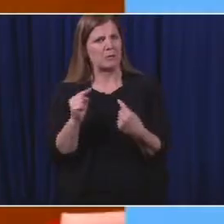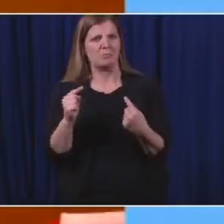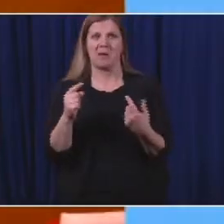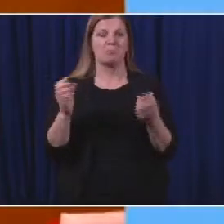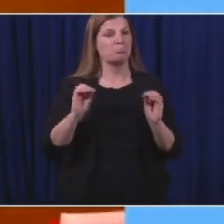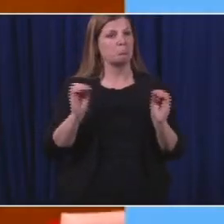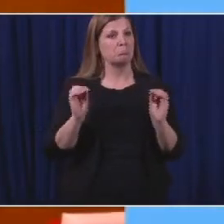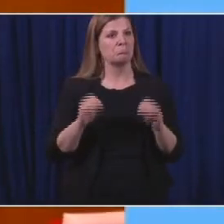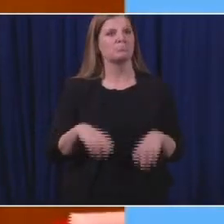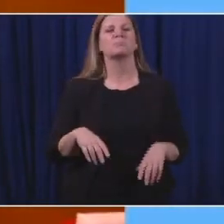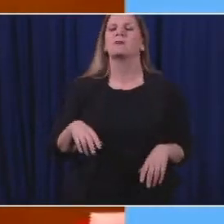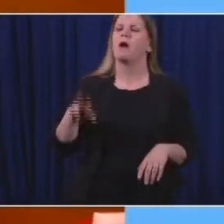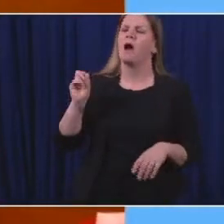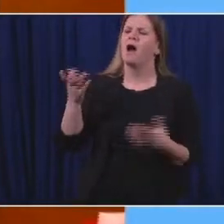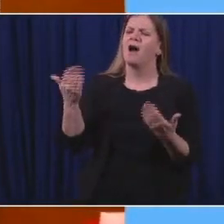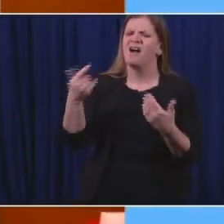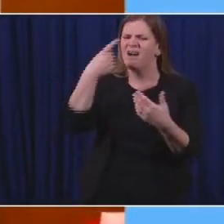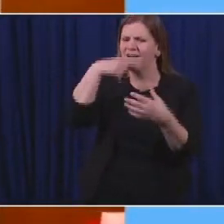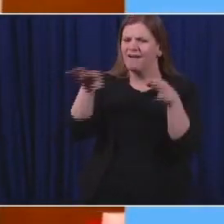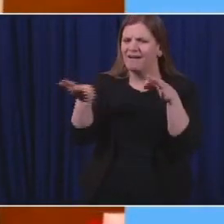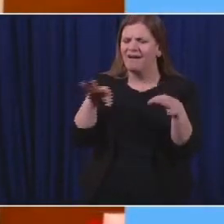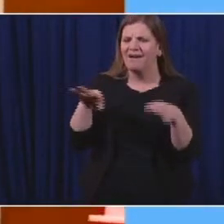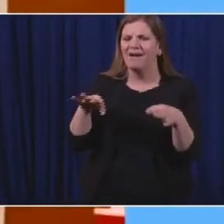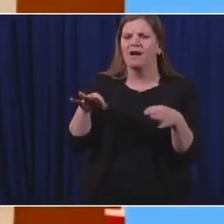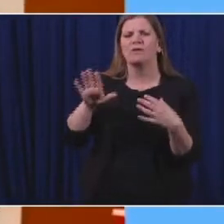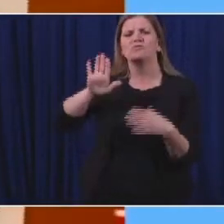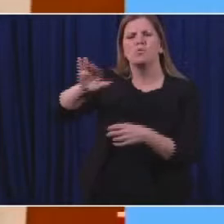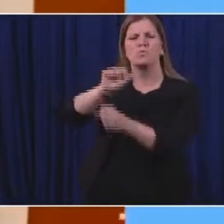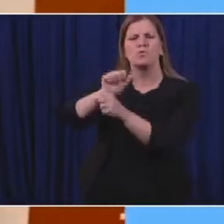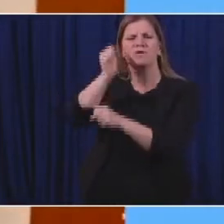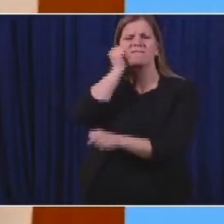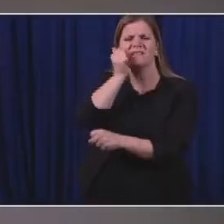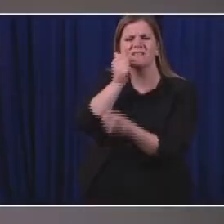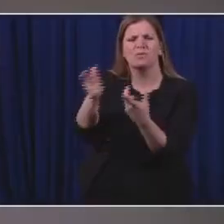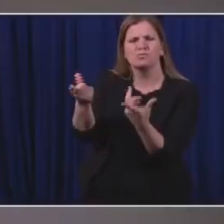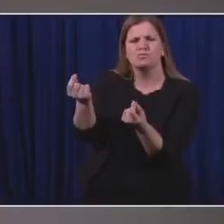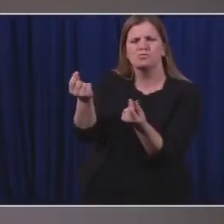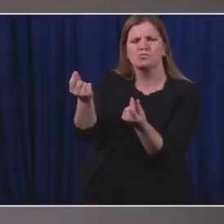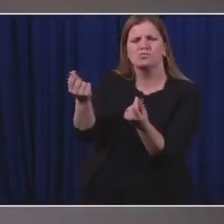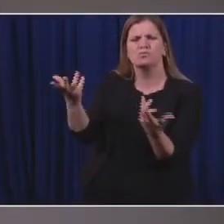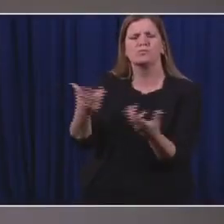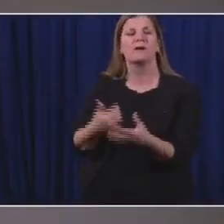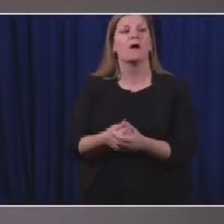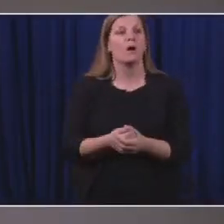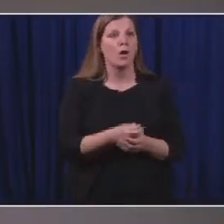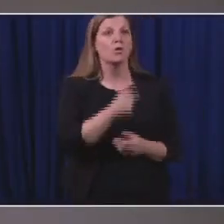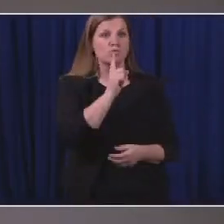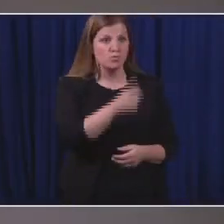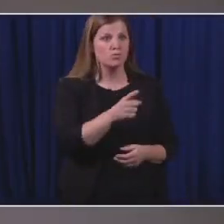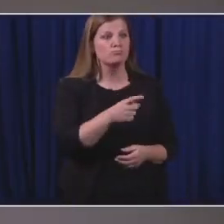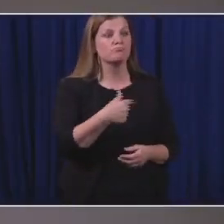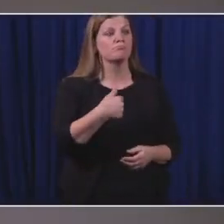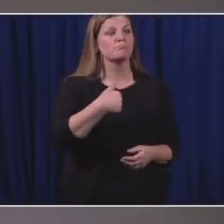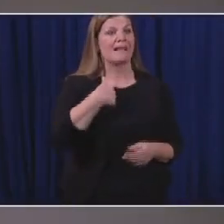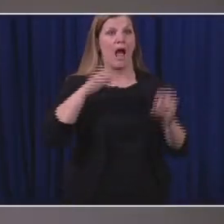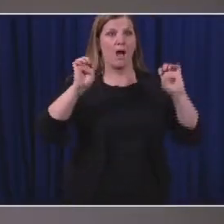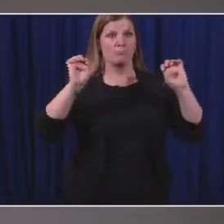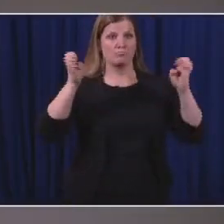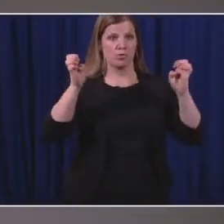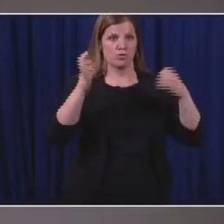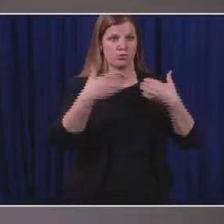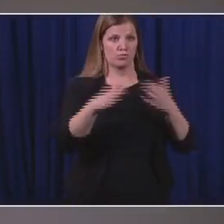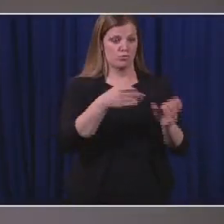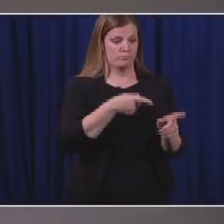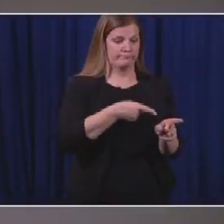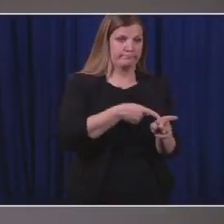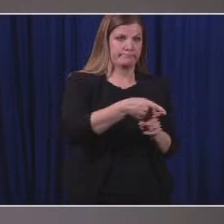Tell us what you do. What do you do every day? Sure. So I am an emergency medicine